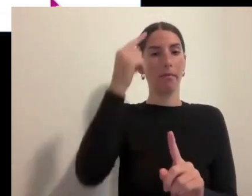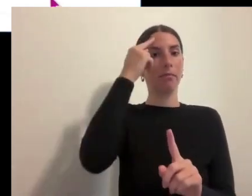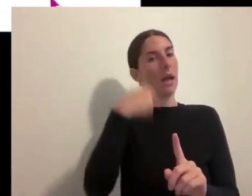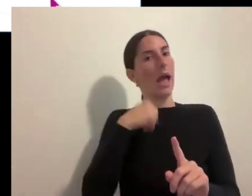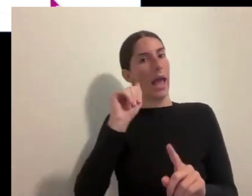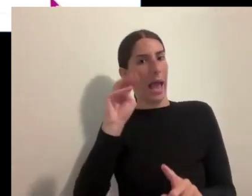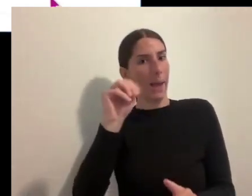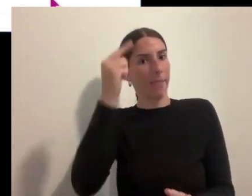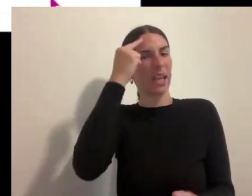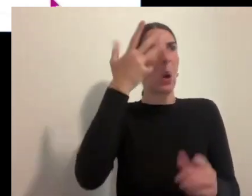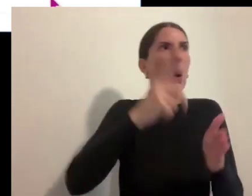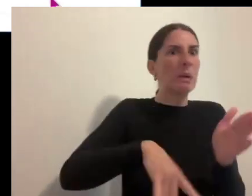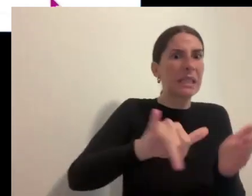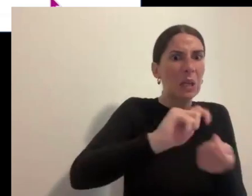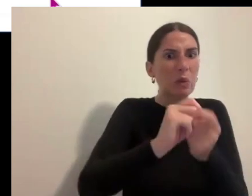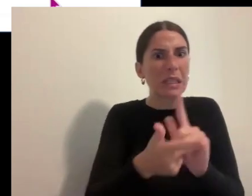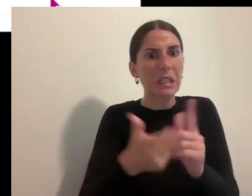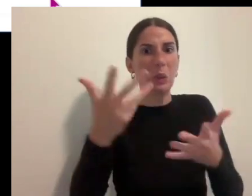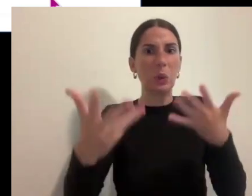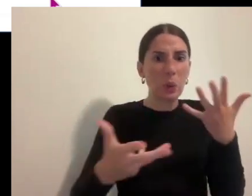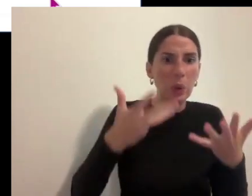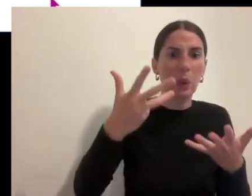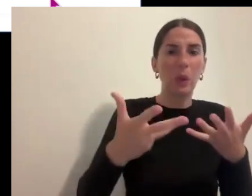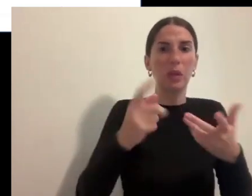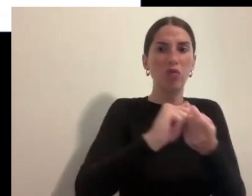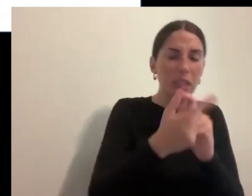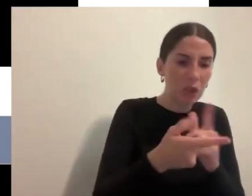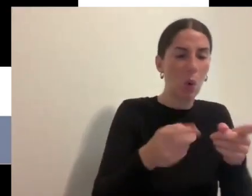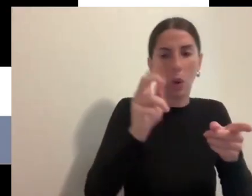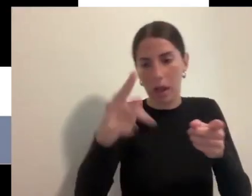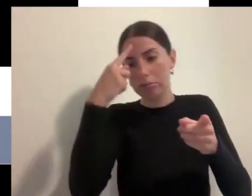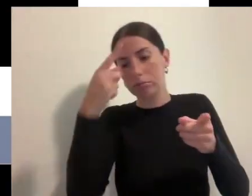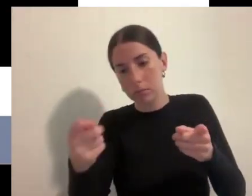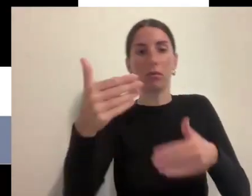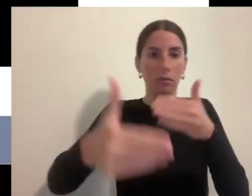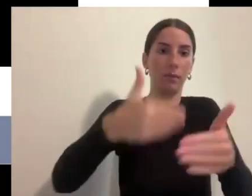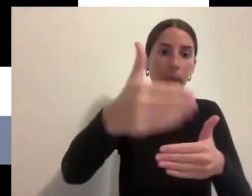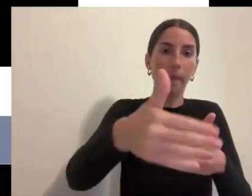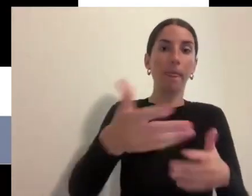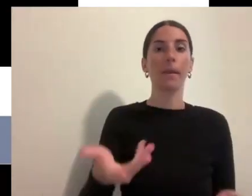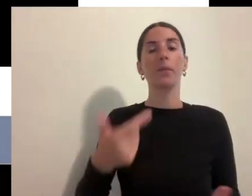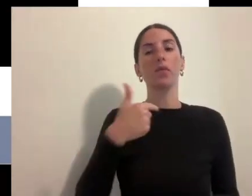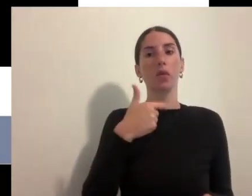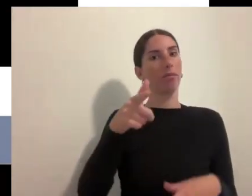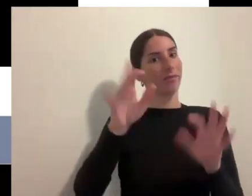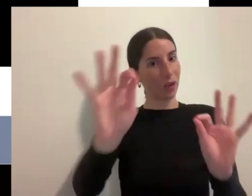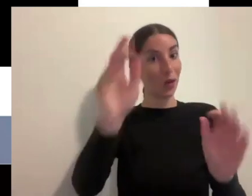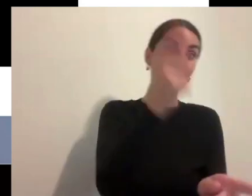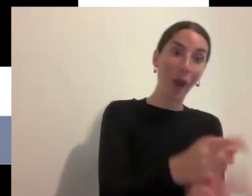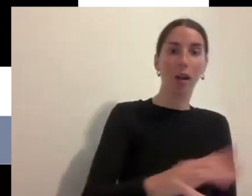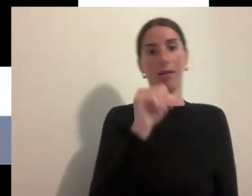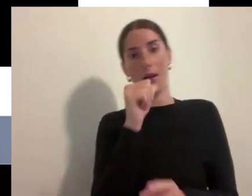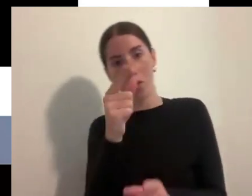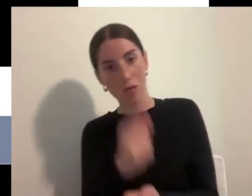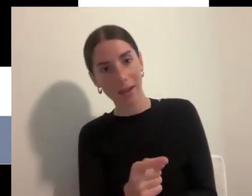what's the translation for thalamus? This is a translation, and so on. And then I say, I knew that was correct, that was